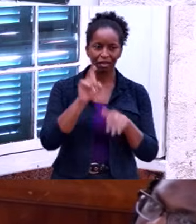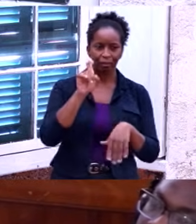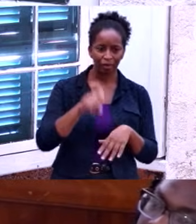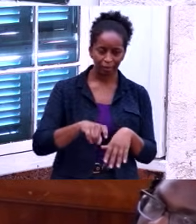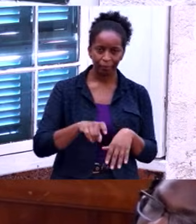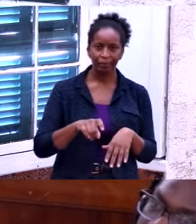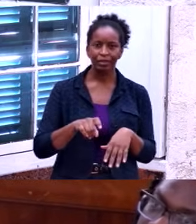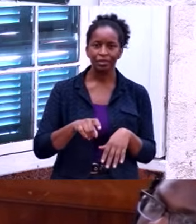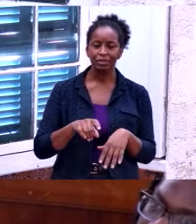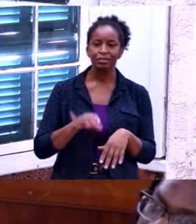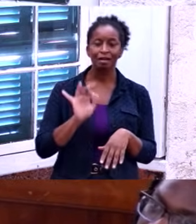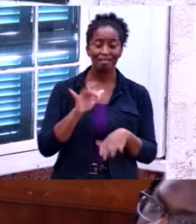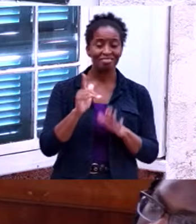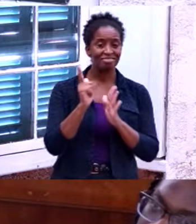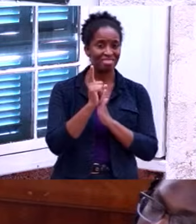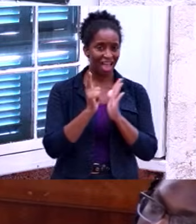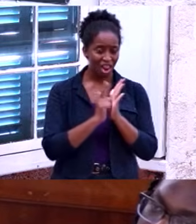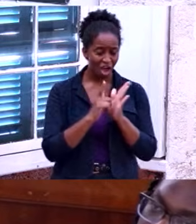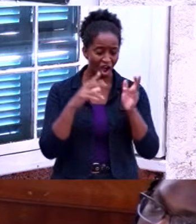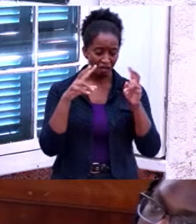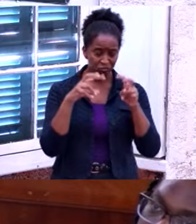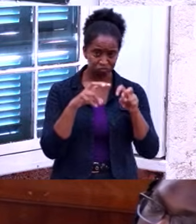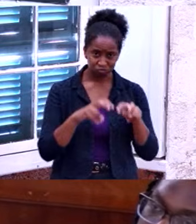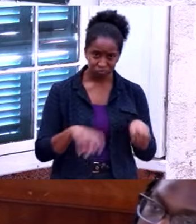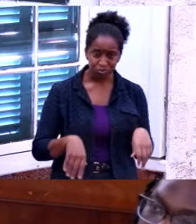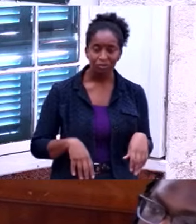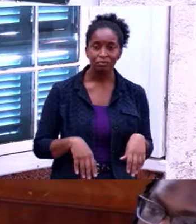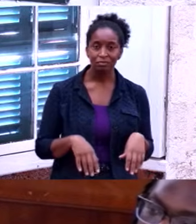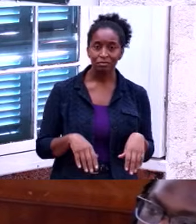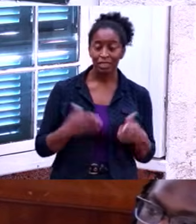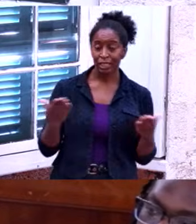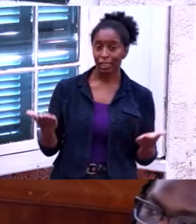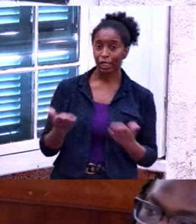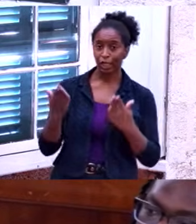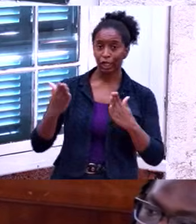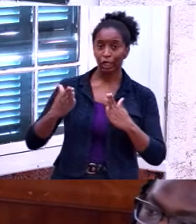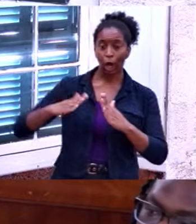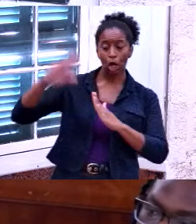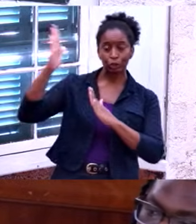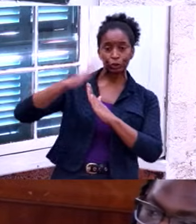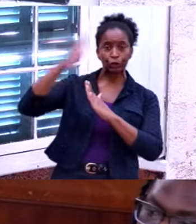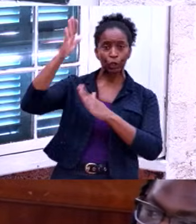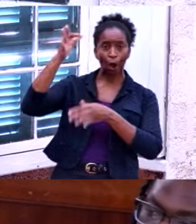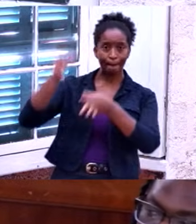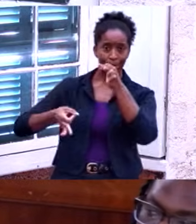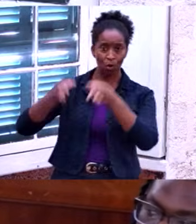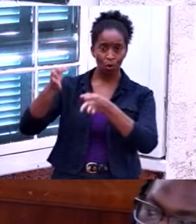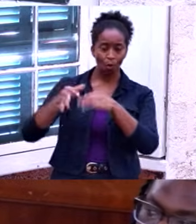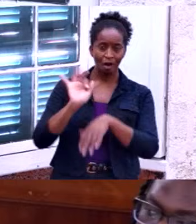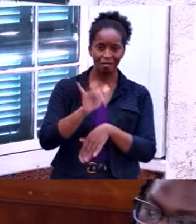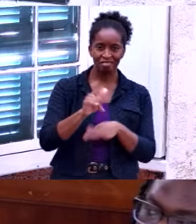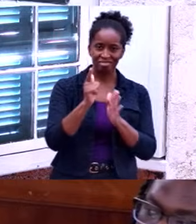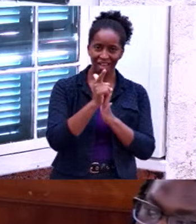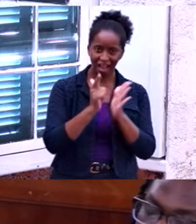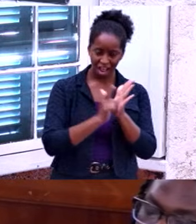because that legislation was struck down by our highest court. Our high court struck down the legislation that we passed on